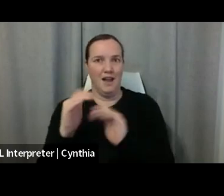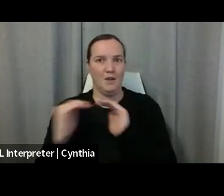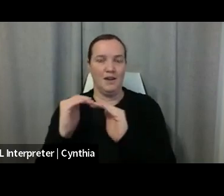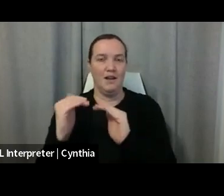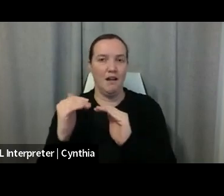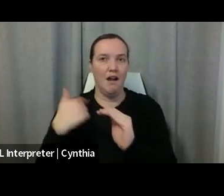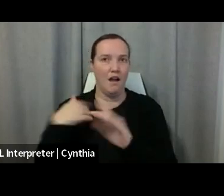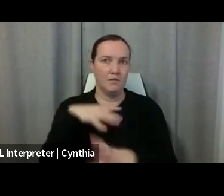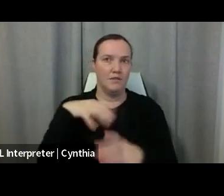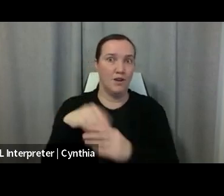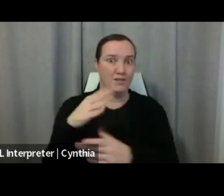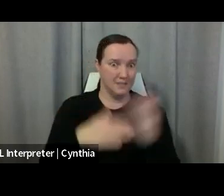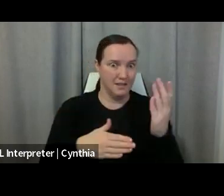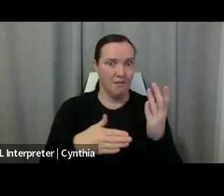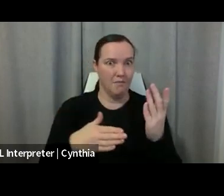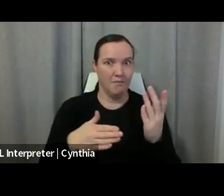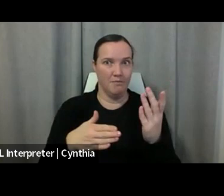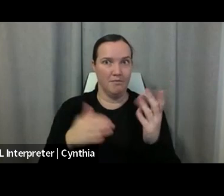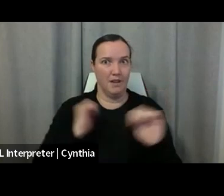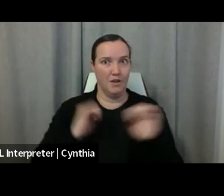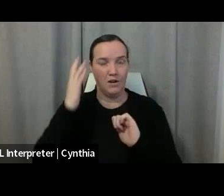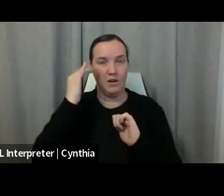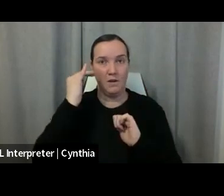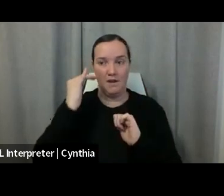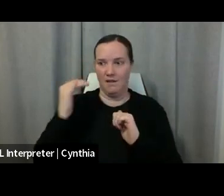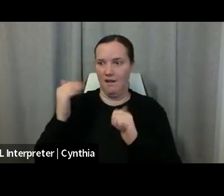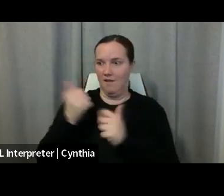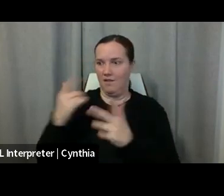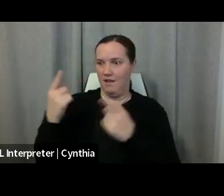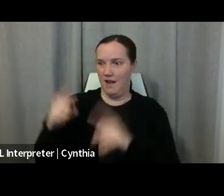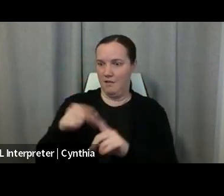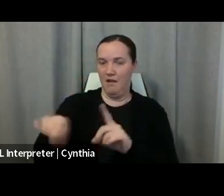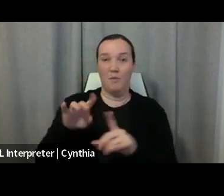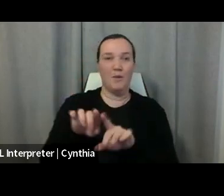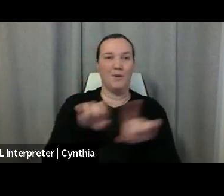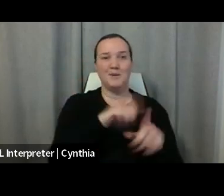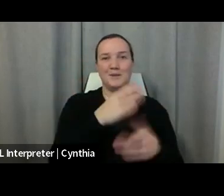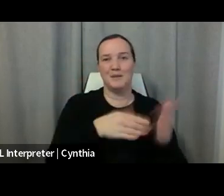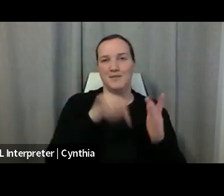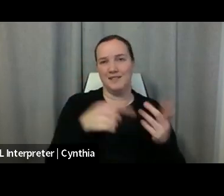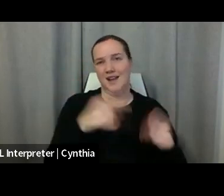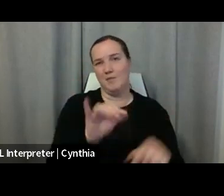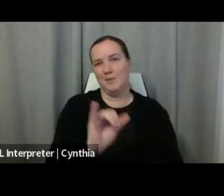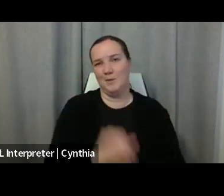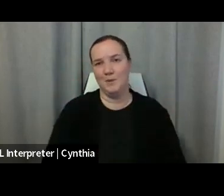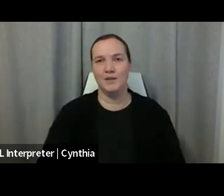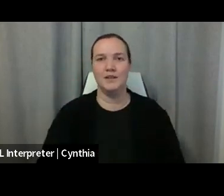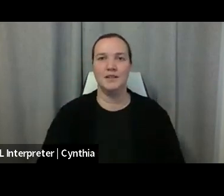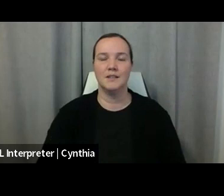was amazing, because along with everything else, they did some of this. So just to think about how that gets built in.